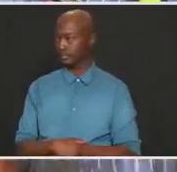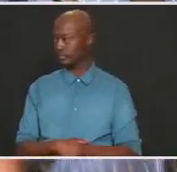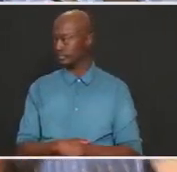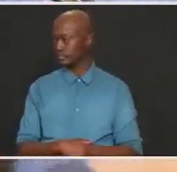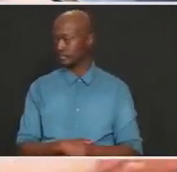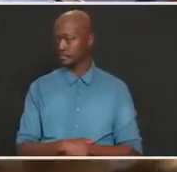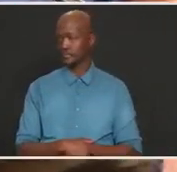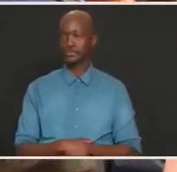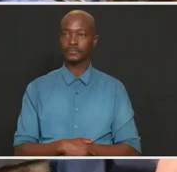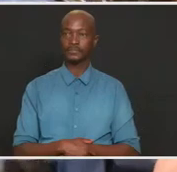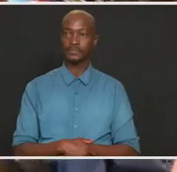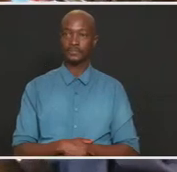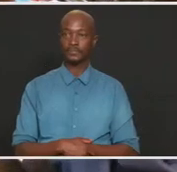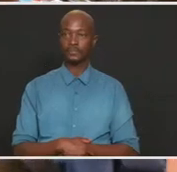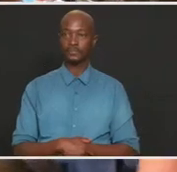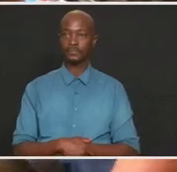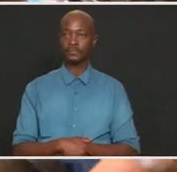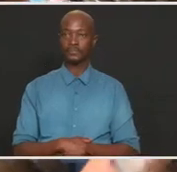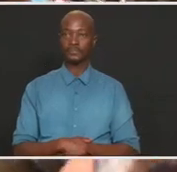thank you